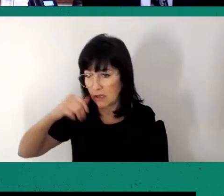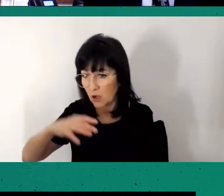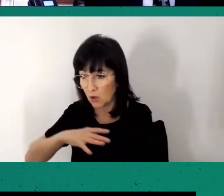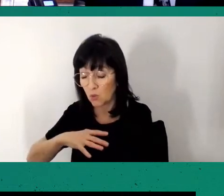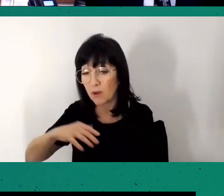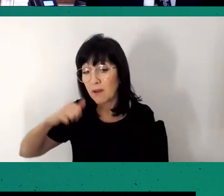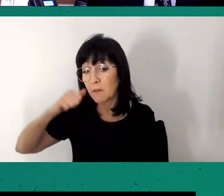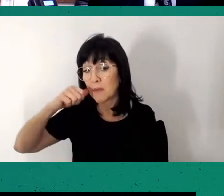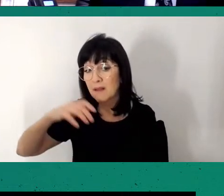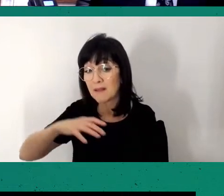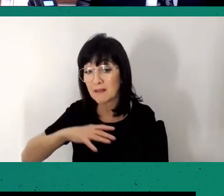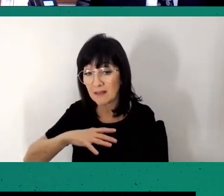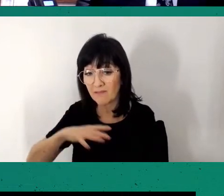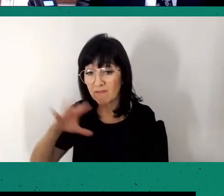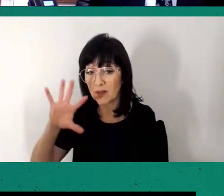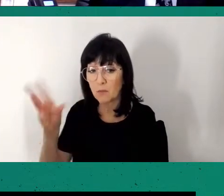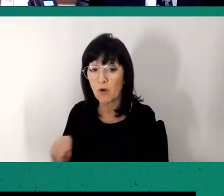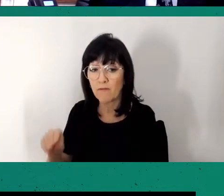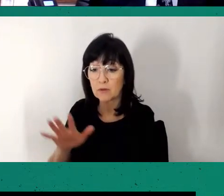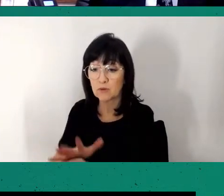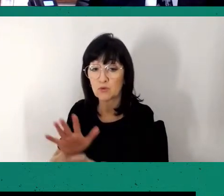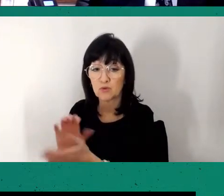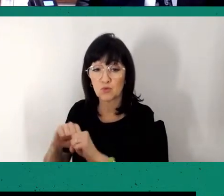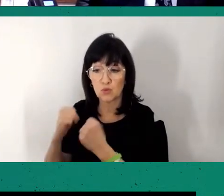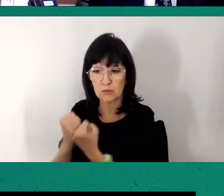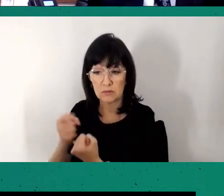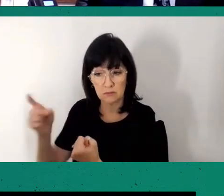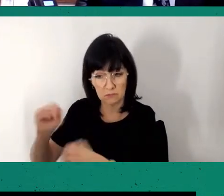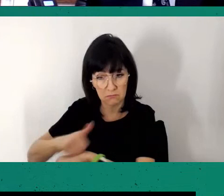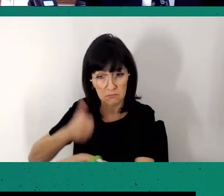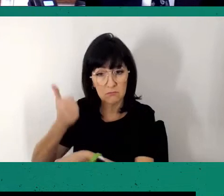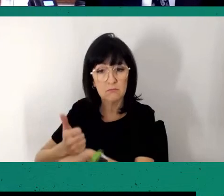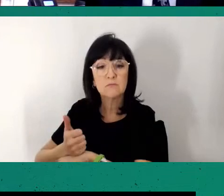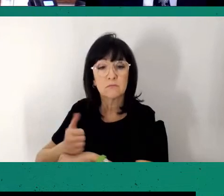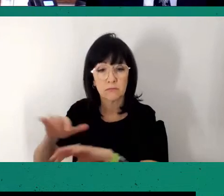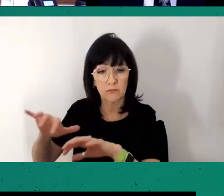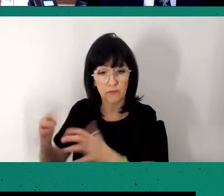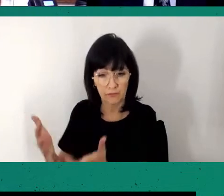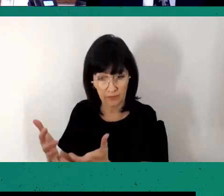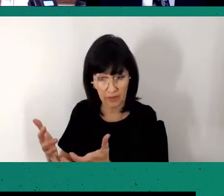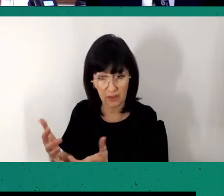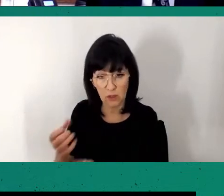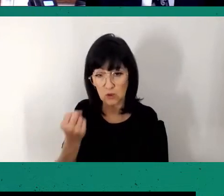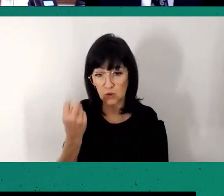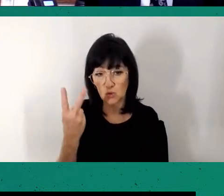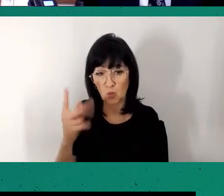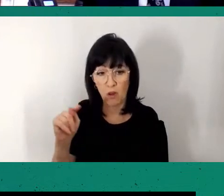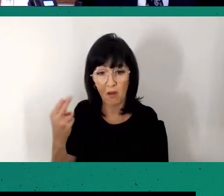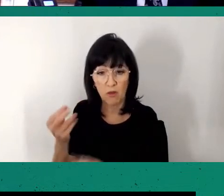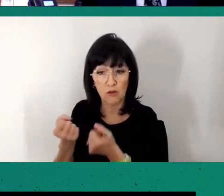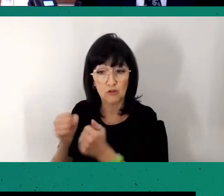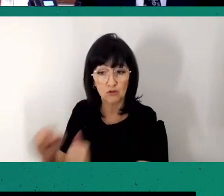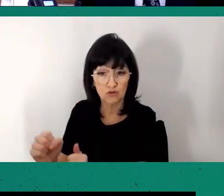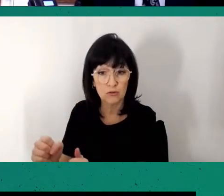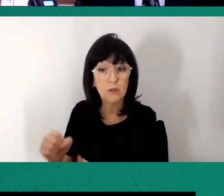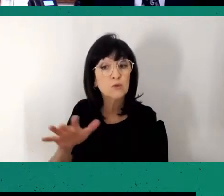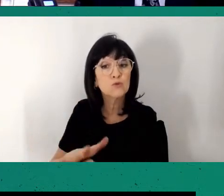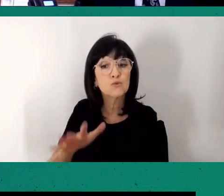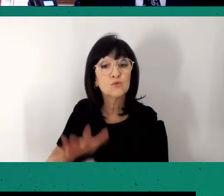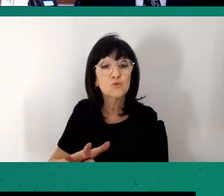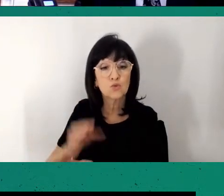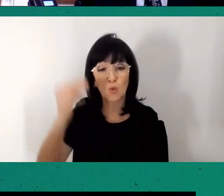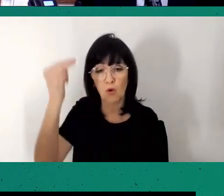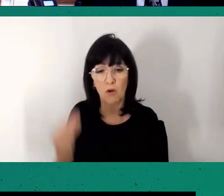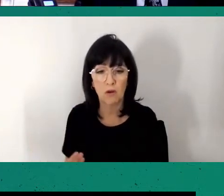School Society held classes on 12th Street. School met on every Monday. One of the teachers was Harriet Rollins,